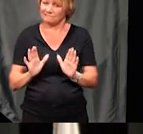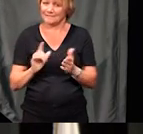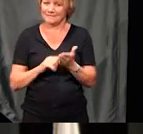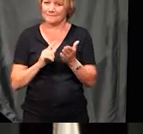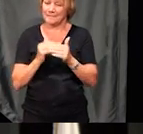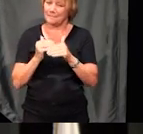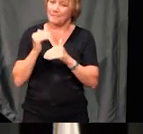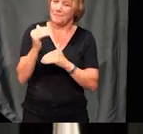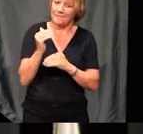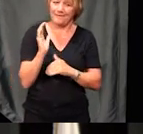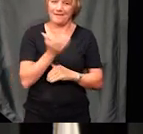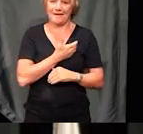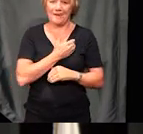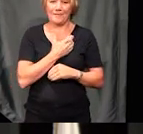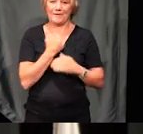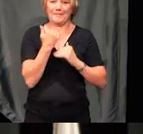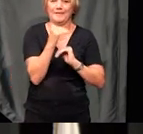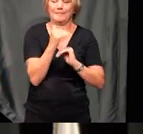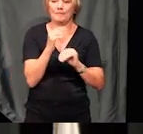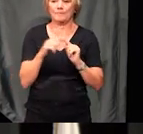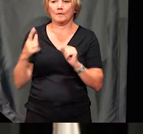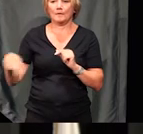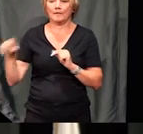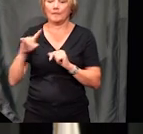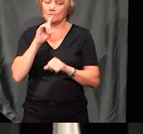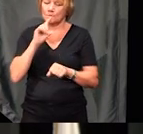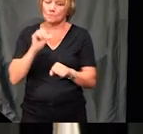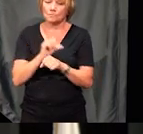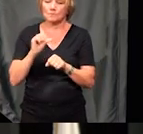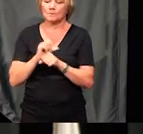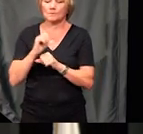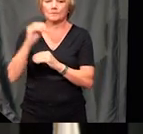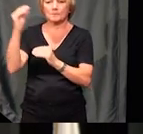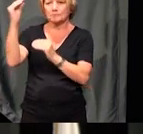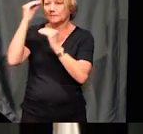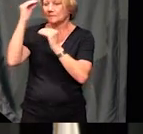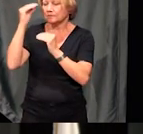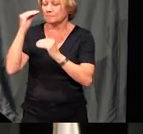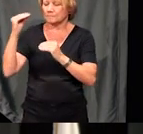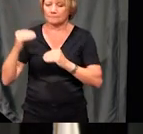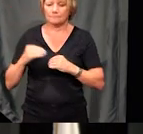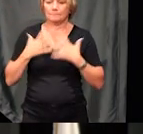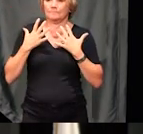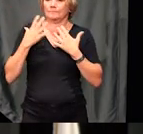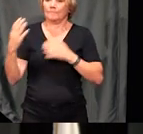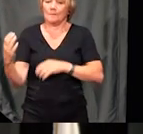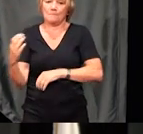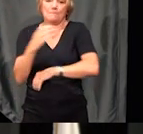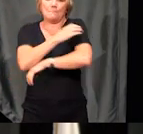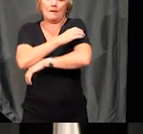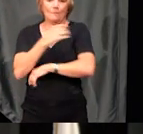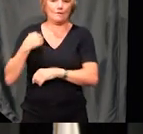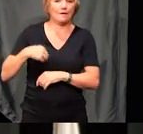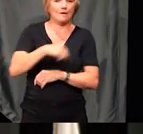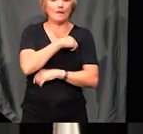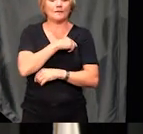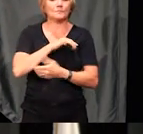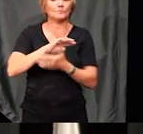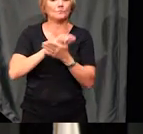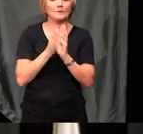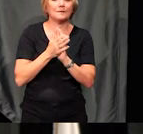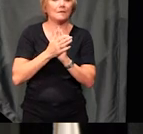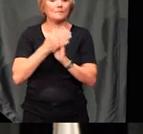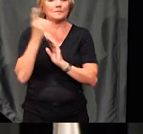limits, they were, in fact, enlightening and empowering us to make something